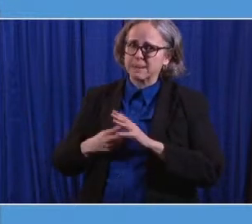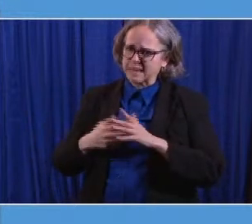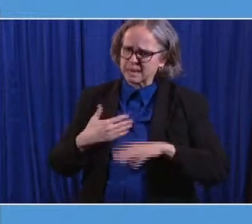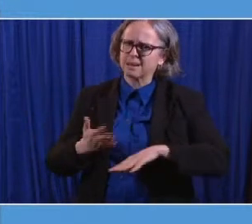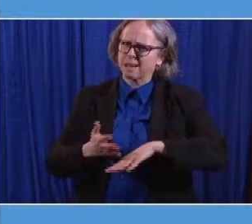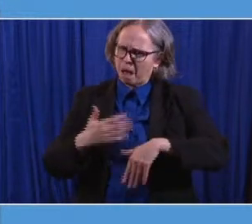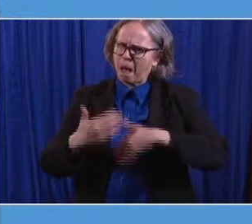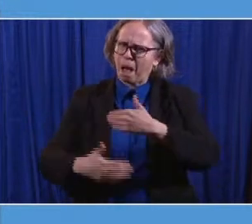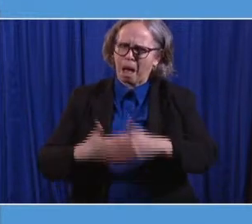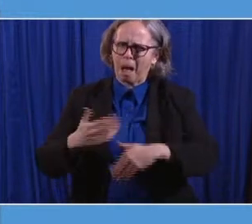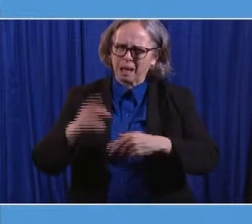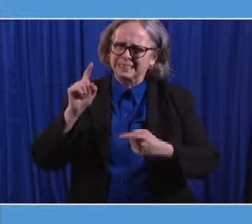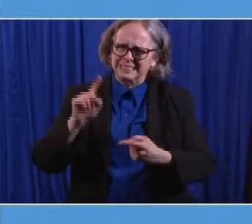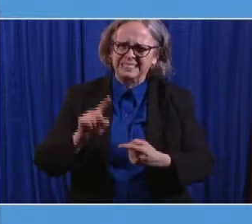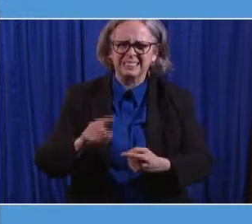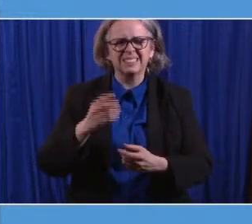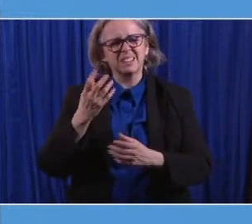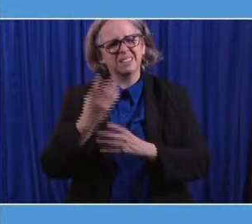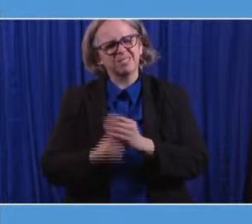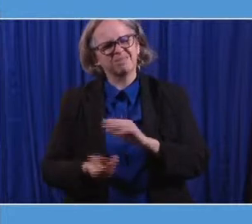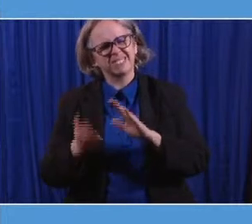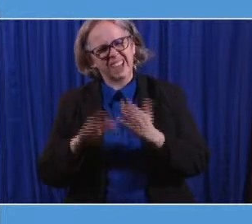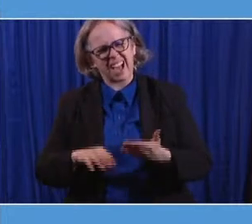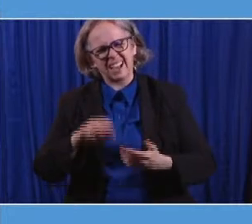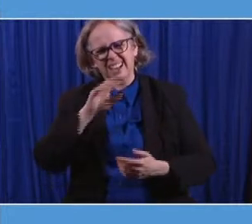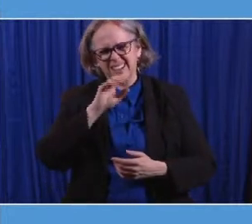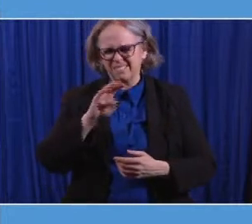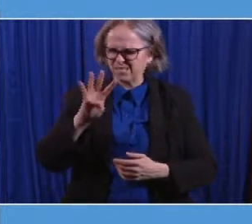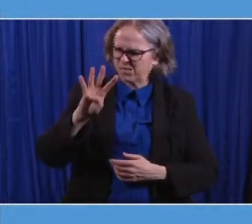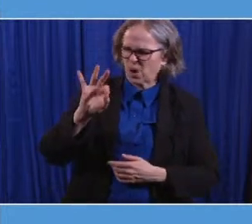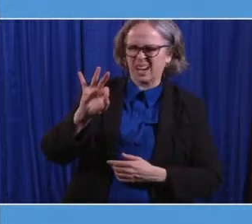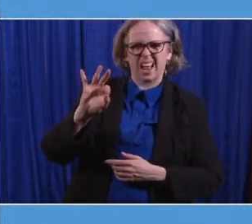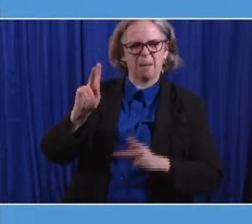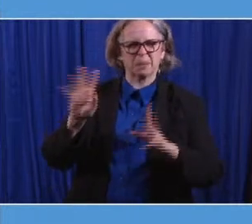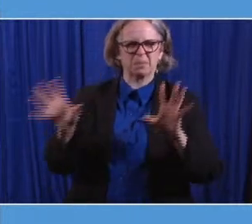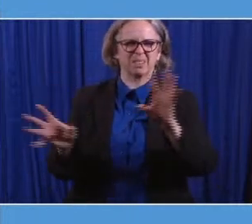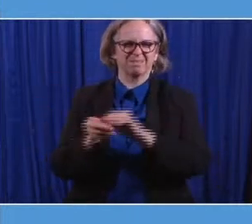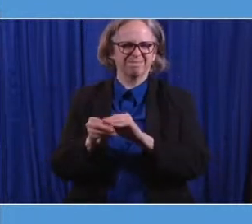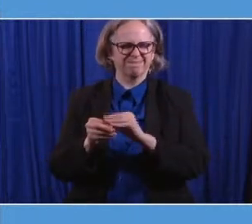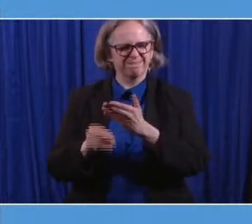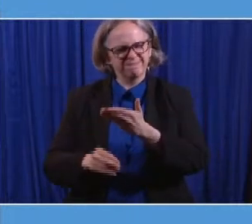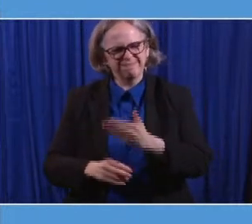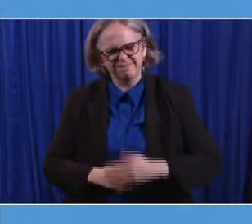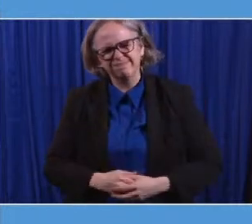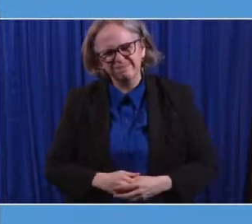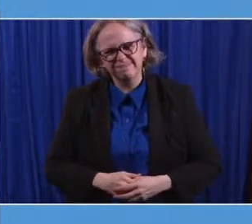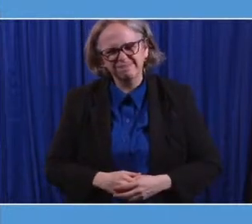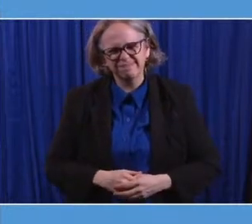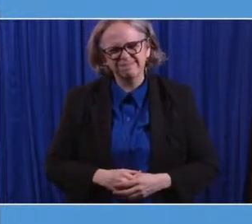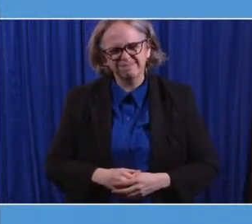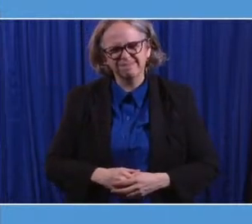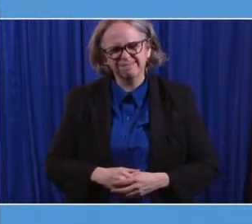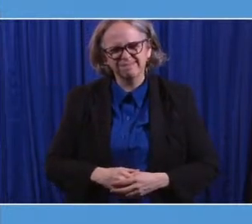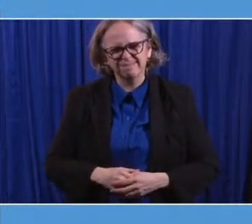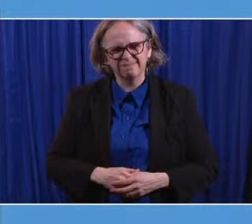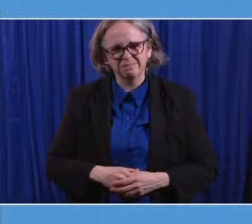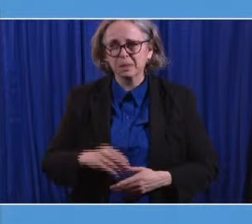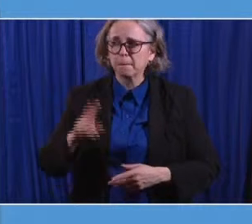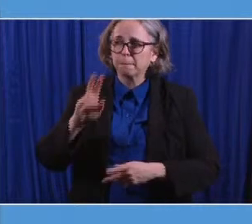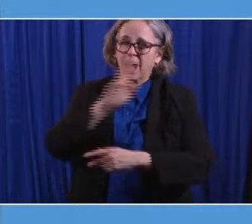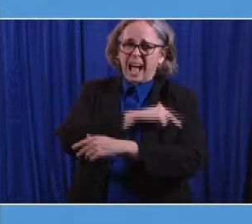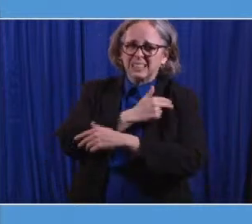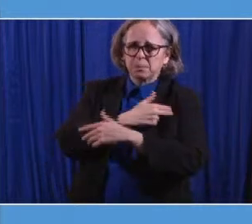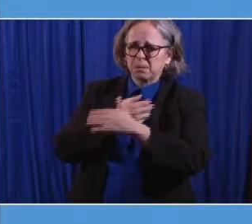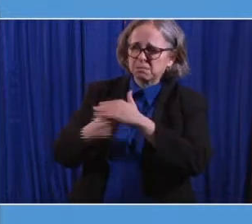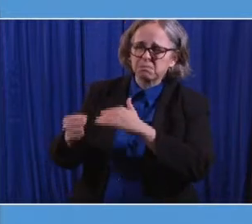Sadly, our deaths just continue. 49 reporting this day. Hospitalizations,